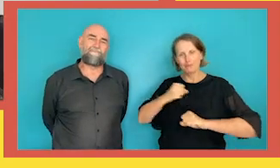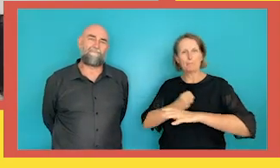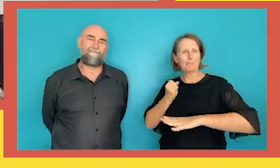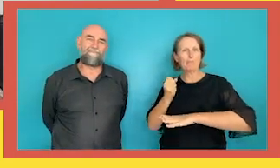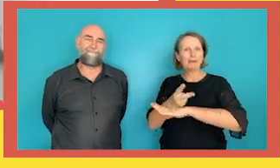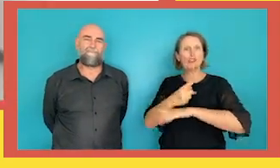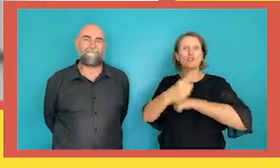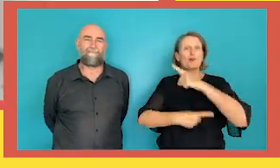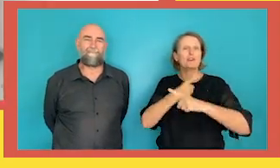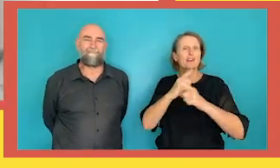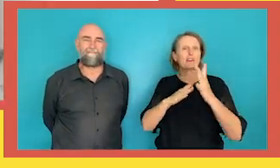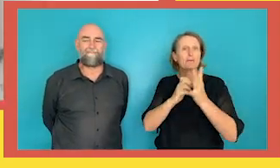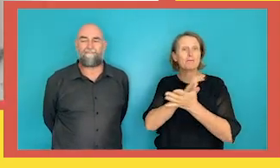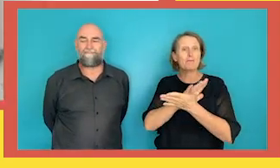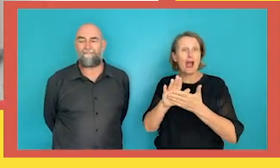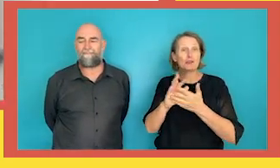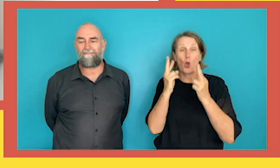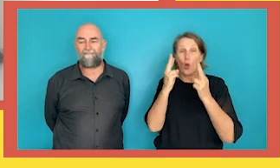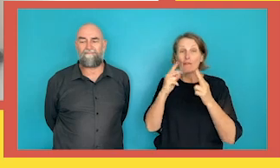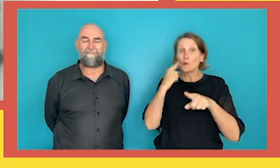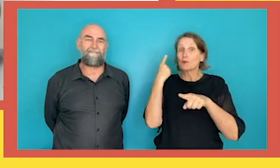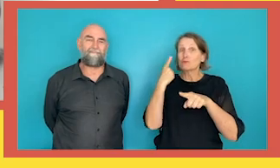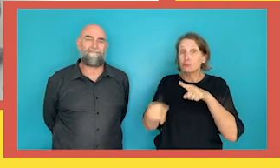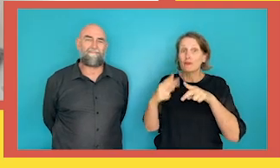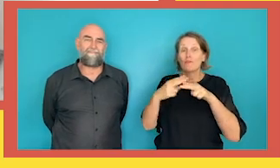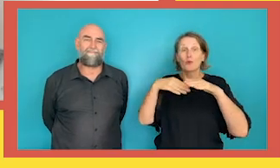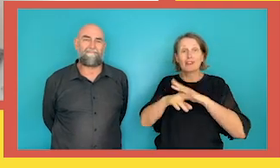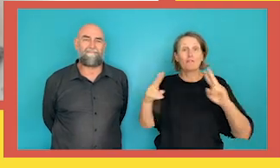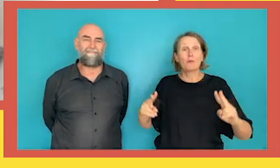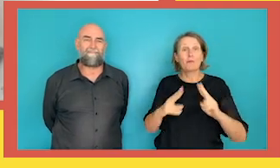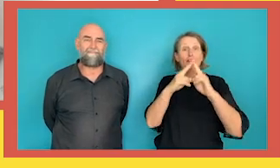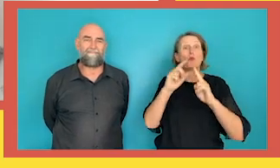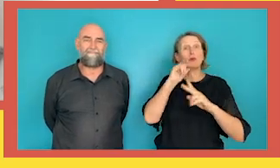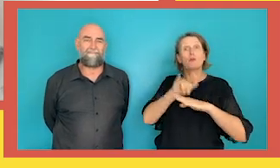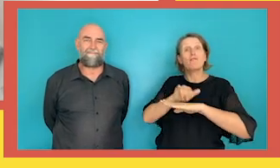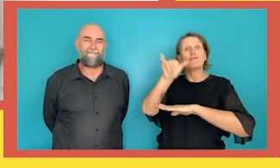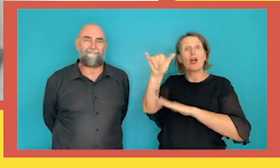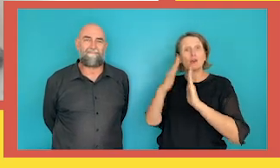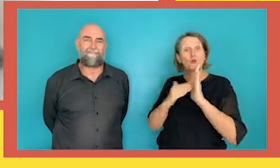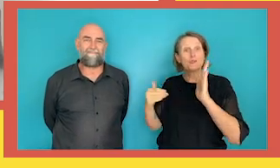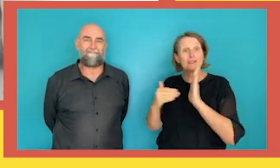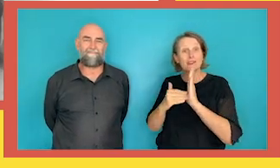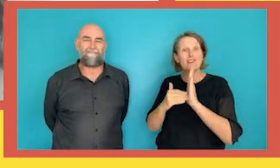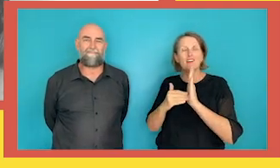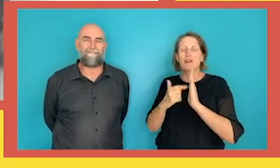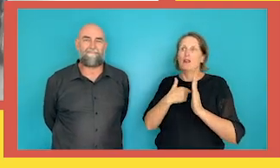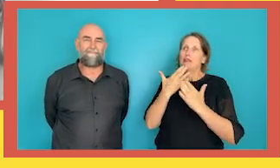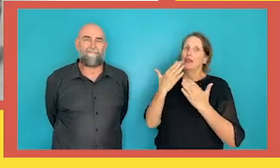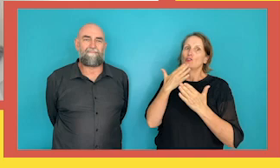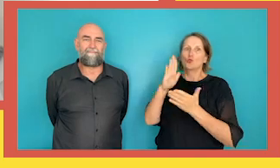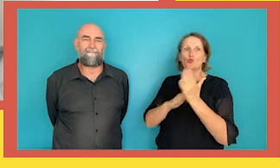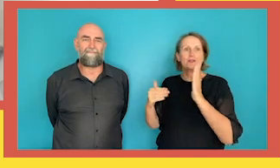Next year in March, we look to qualify. So we head over to New Zealand. Thank goodness it's in New Zealand and not in Europe. I think that gives